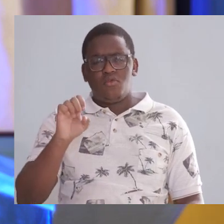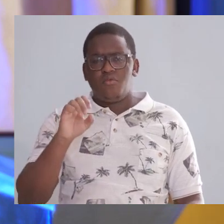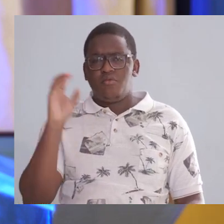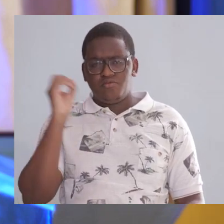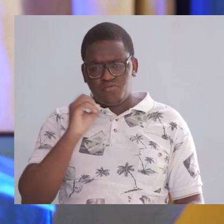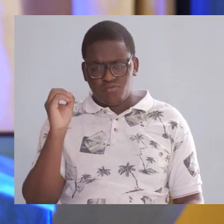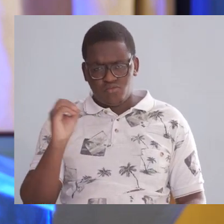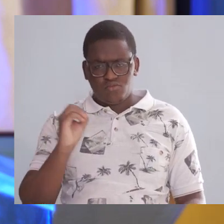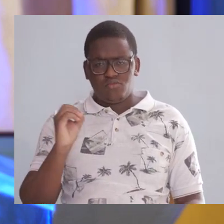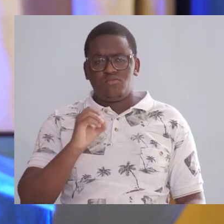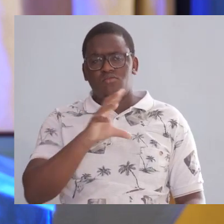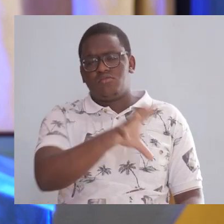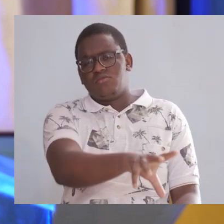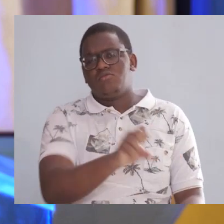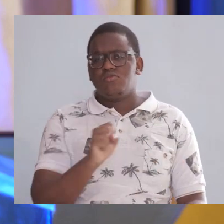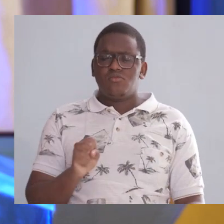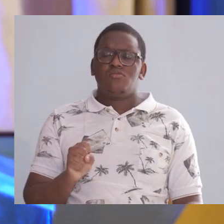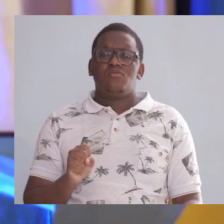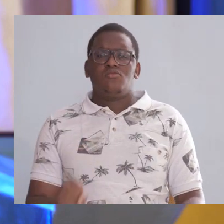or touch it.